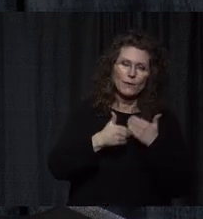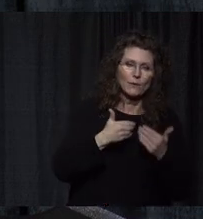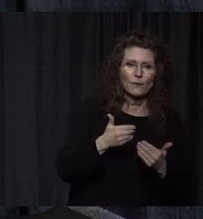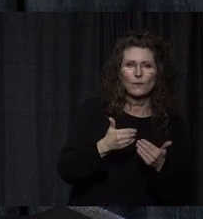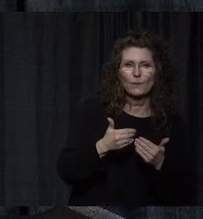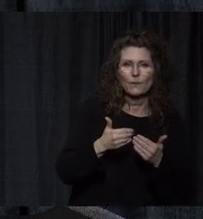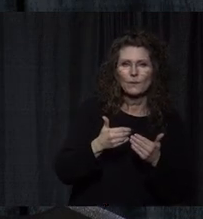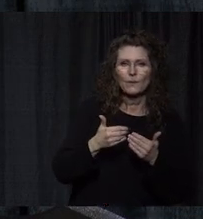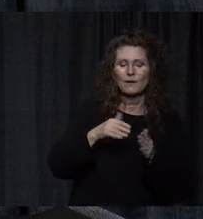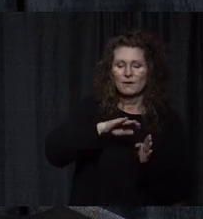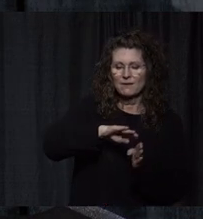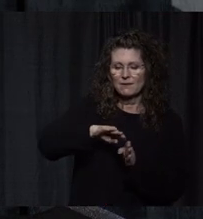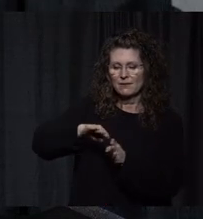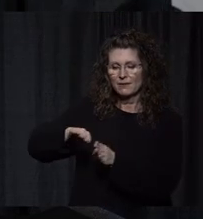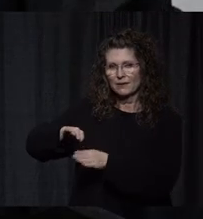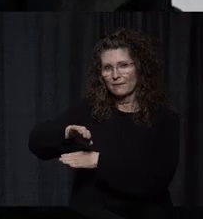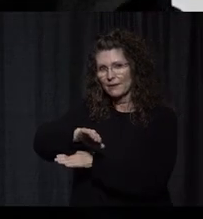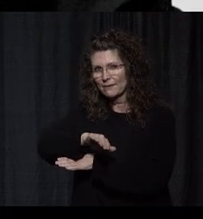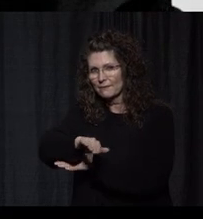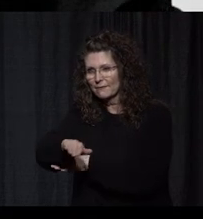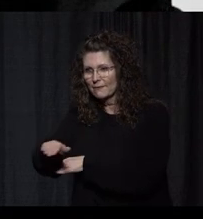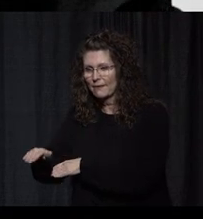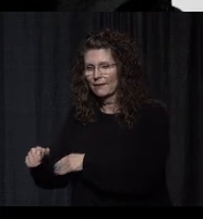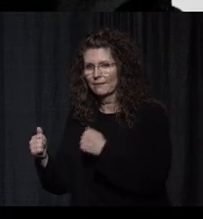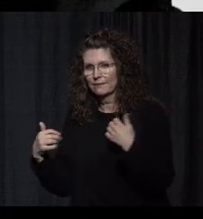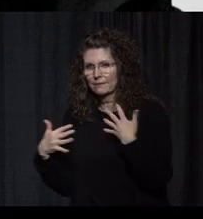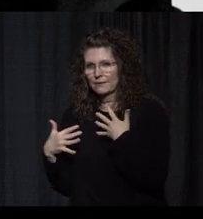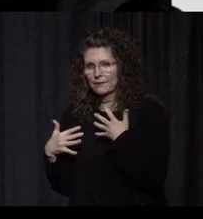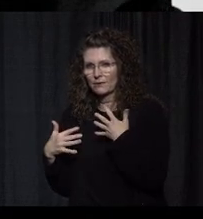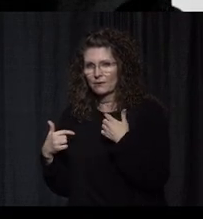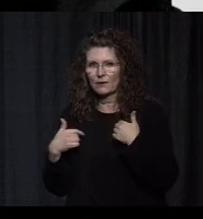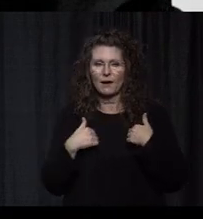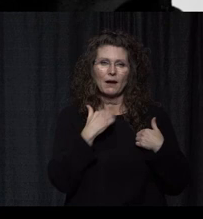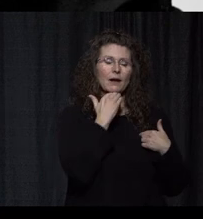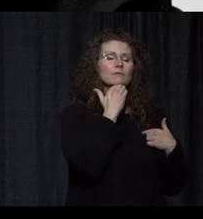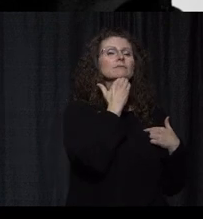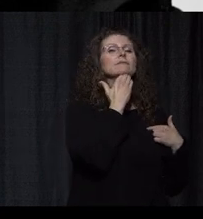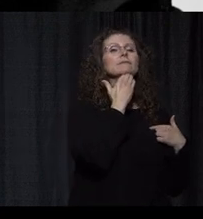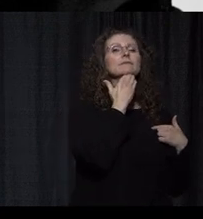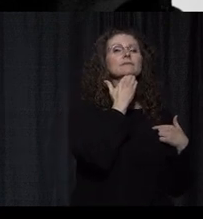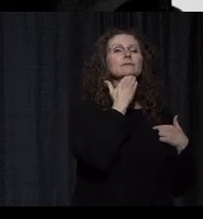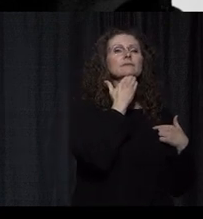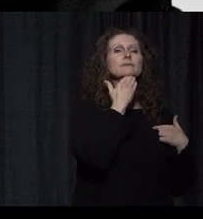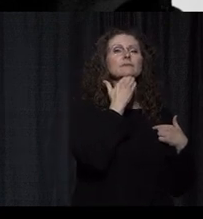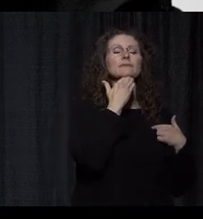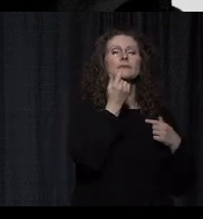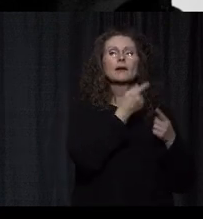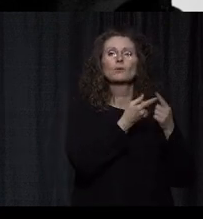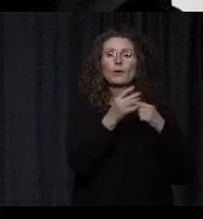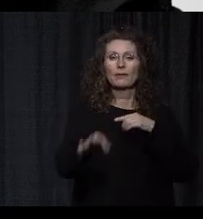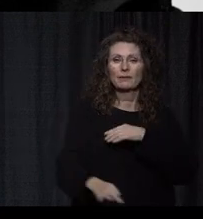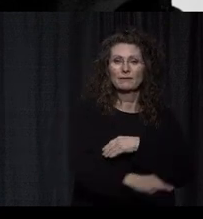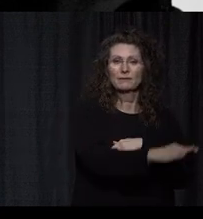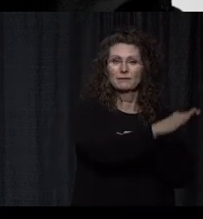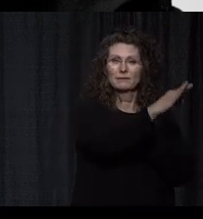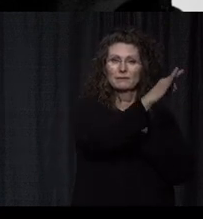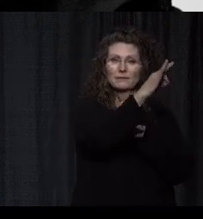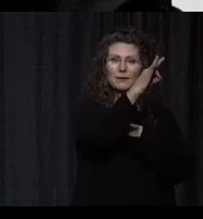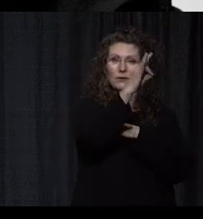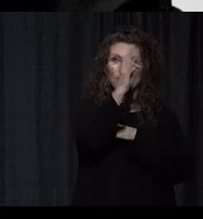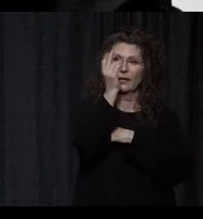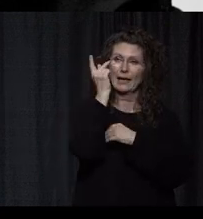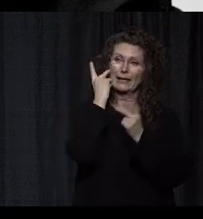Leaving behind nights of terror and fear, I rise. Into a daybreak that's wondrously